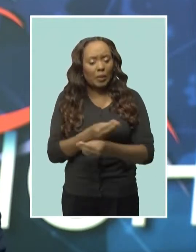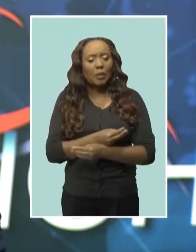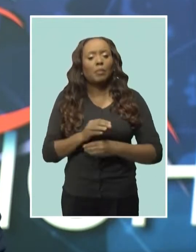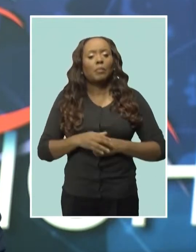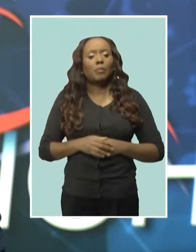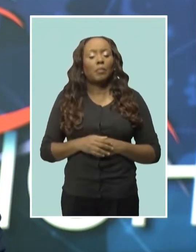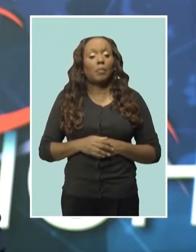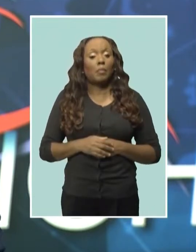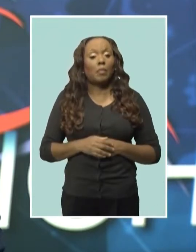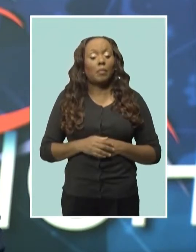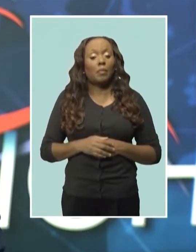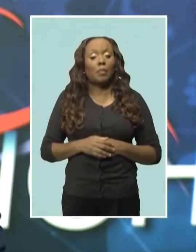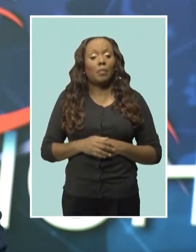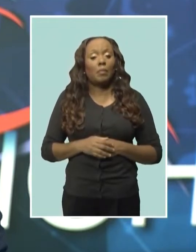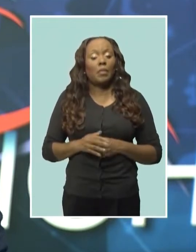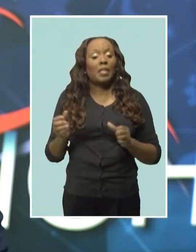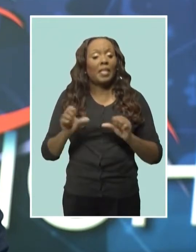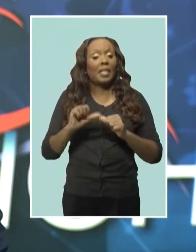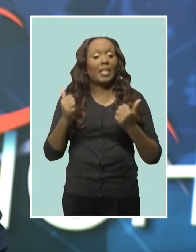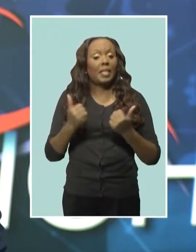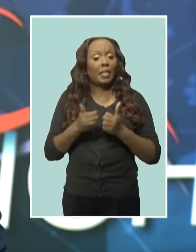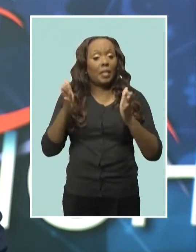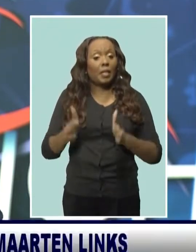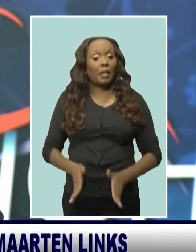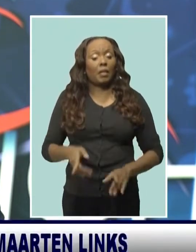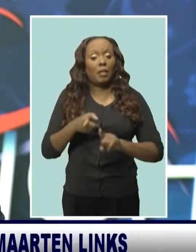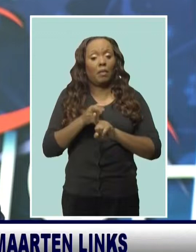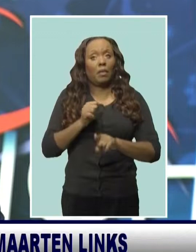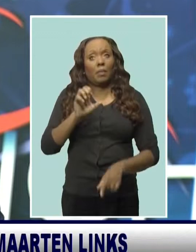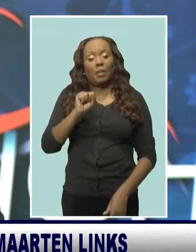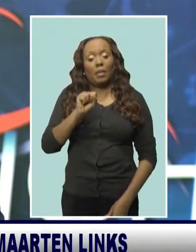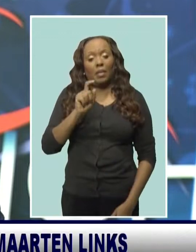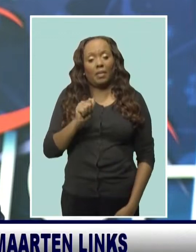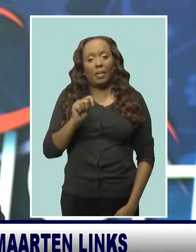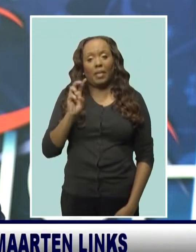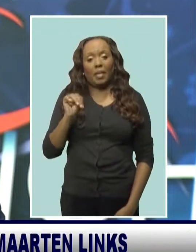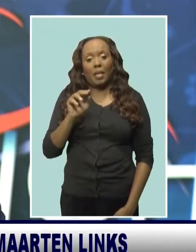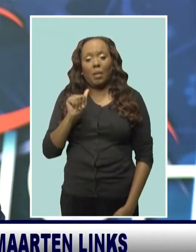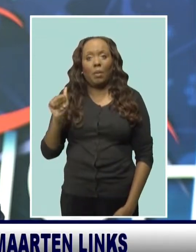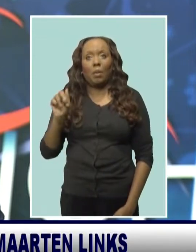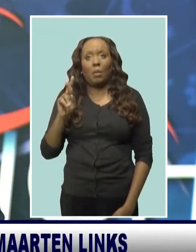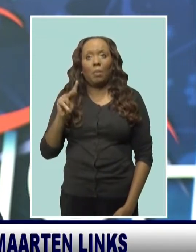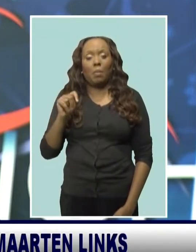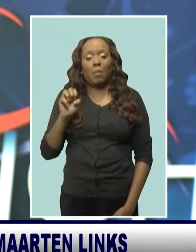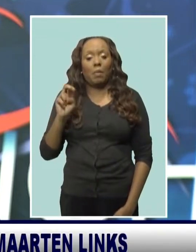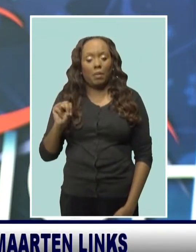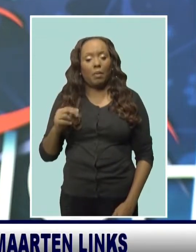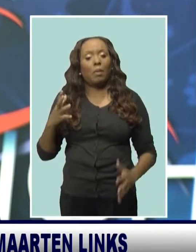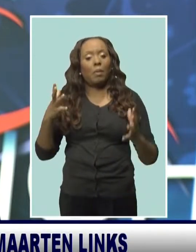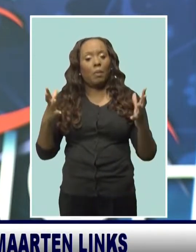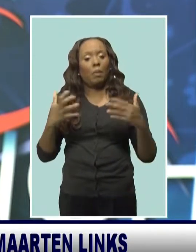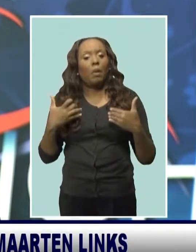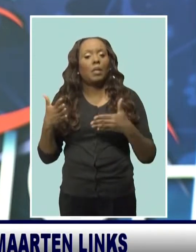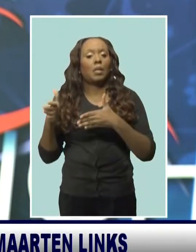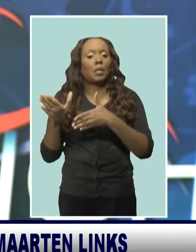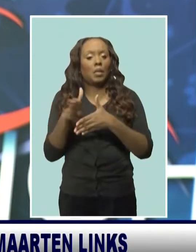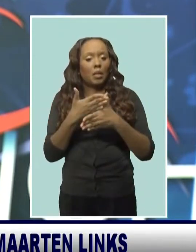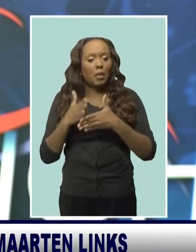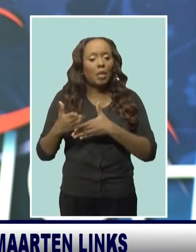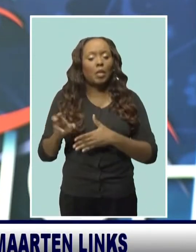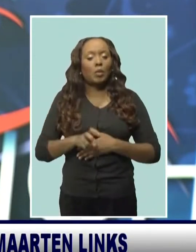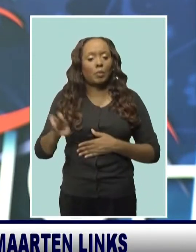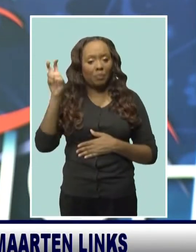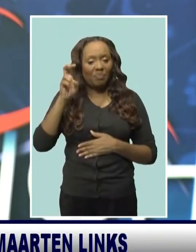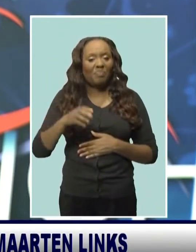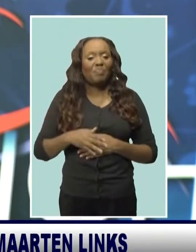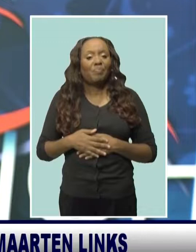Jacqueline Louis has been exploring how to create a lasting relationship with Barbados and to share its tourism product. She says